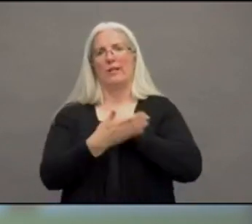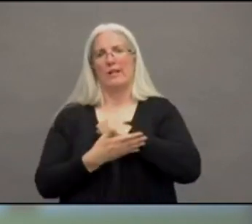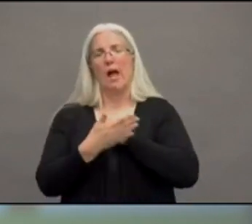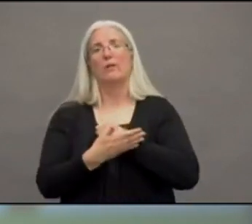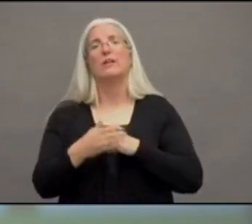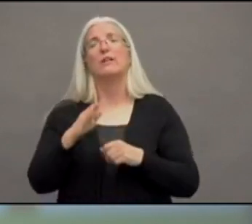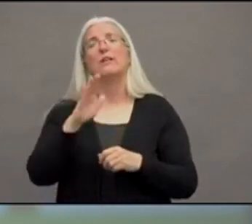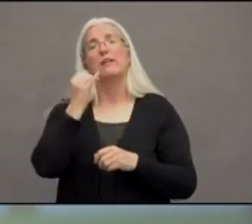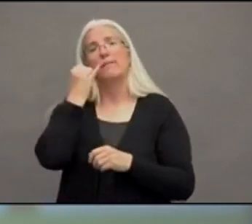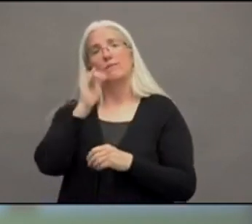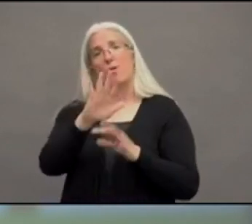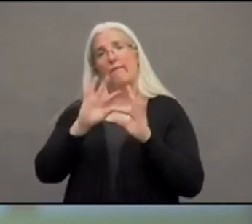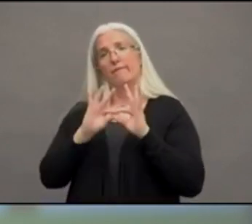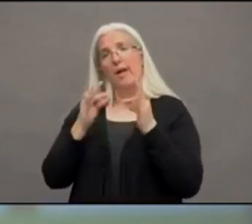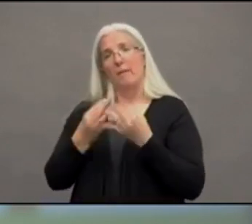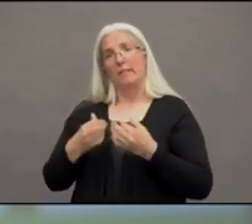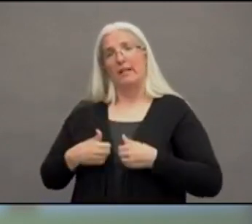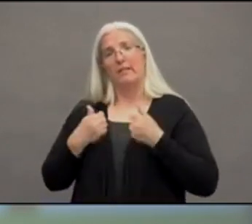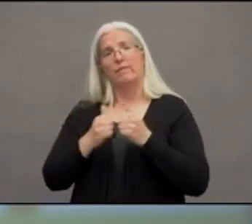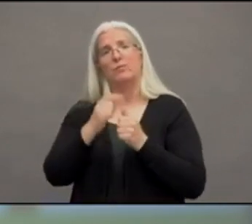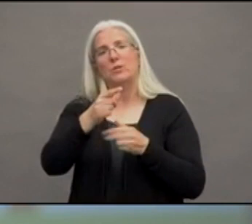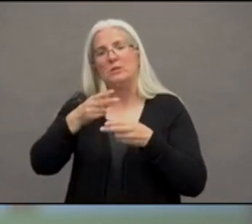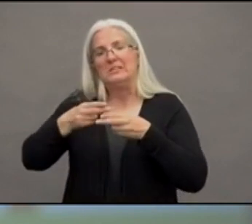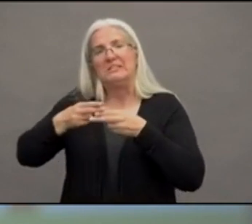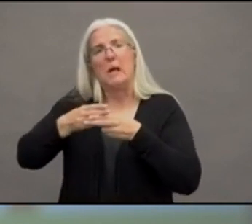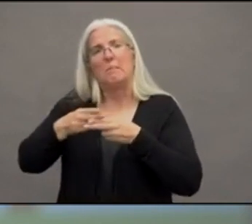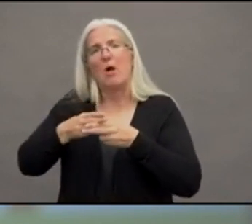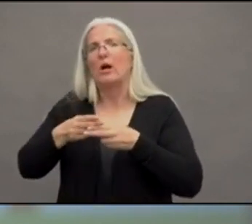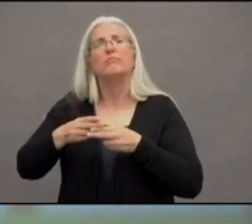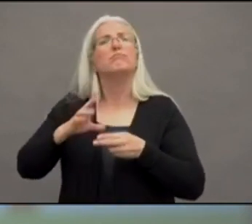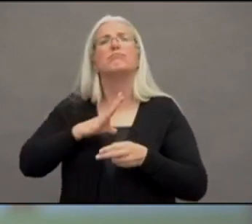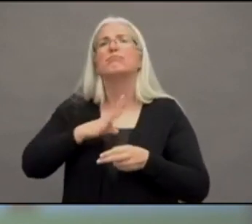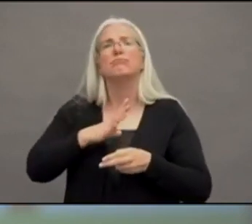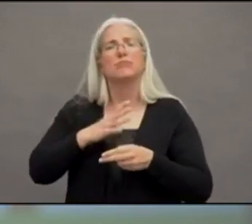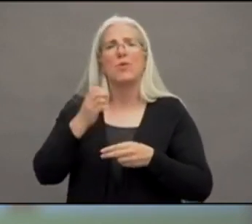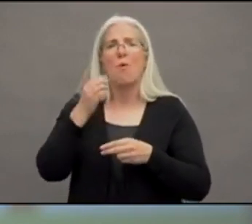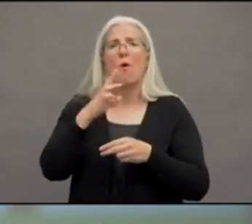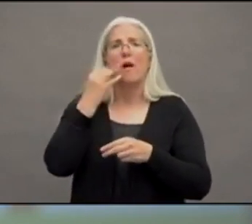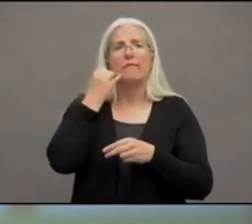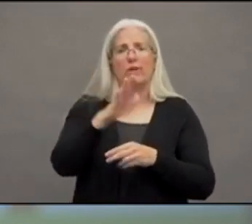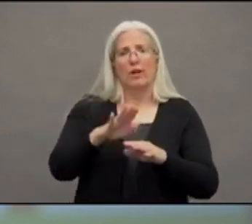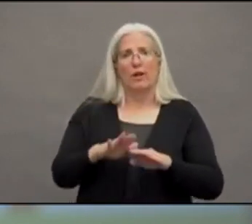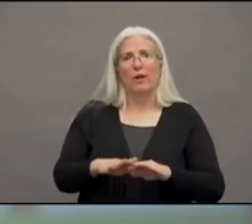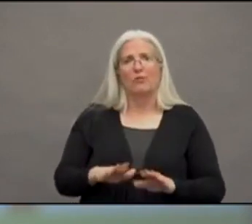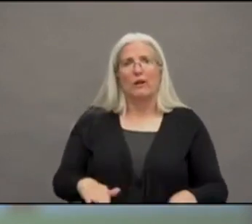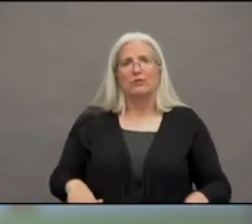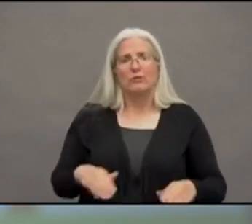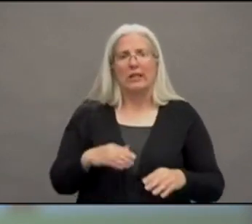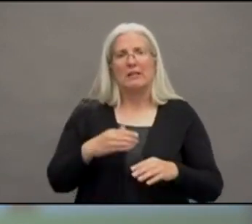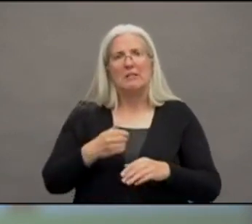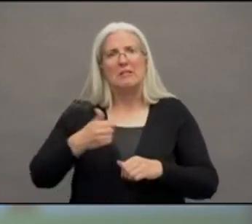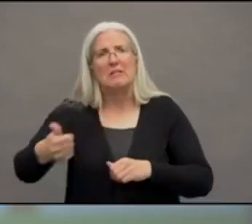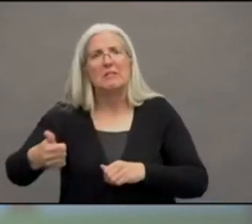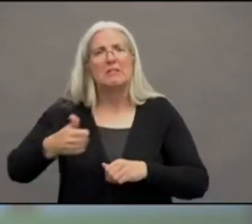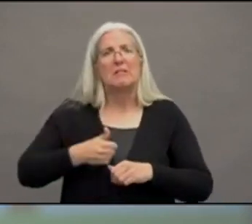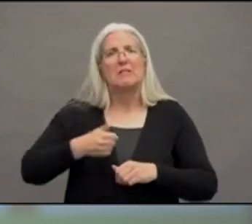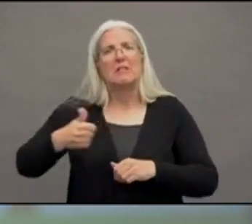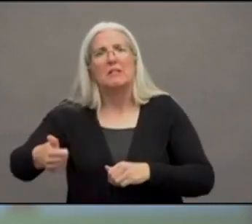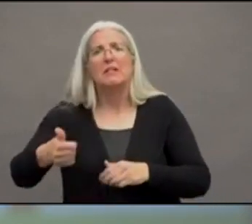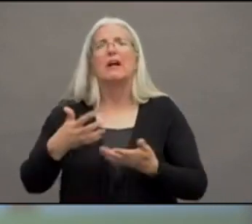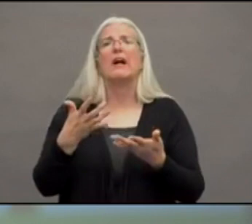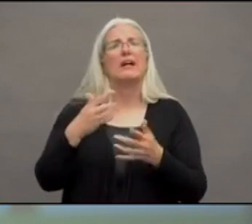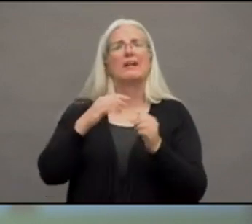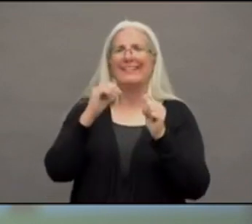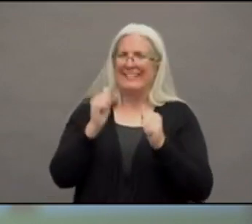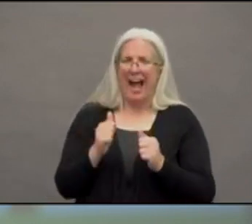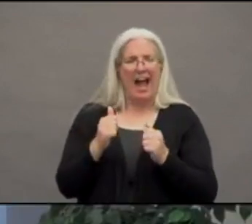with you for a few months right now, or your children, as we talked about a little bit earlier. But please do count every person